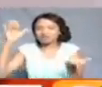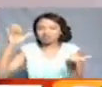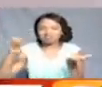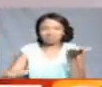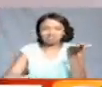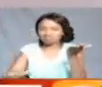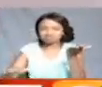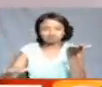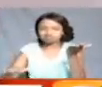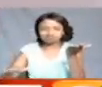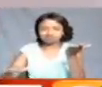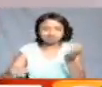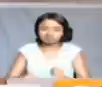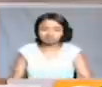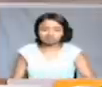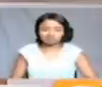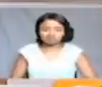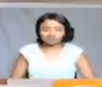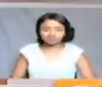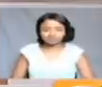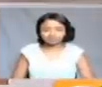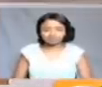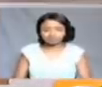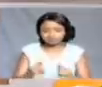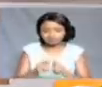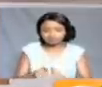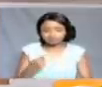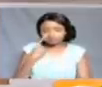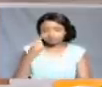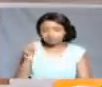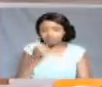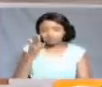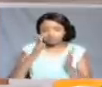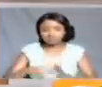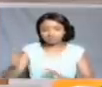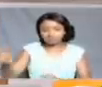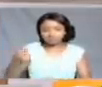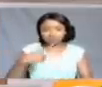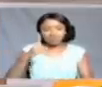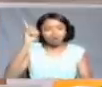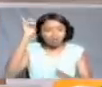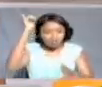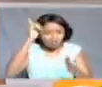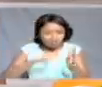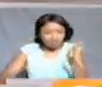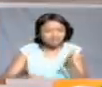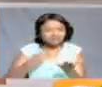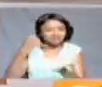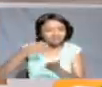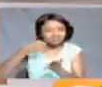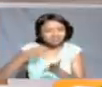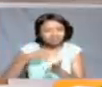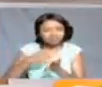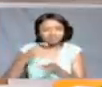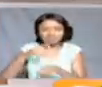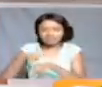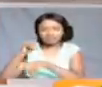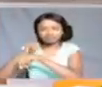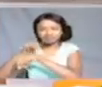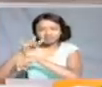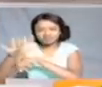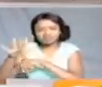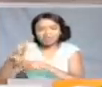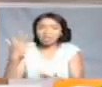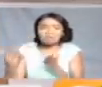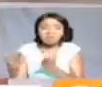trying to, and I see a question here from Bashi saying, what constitutes an influencer in terms of followers? Because you can